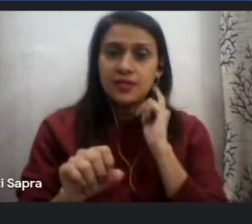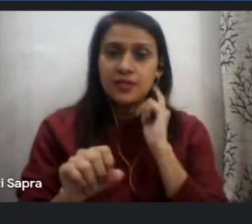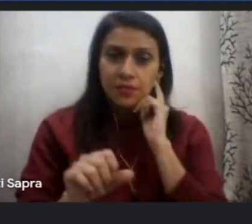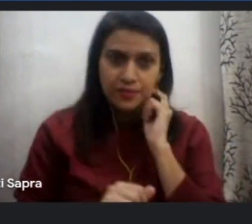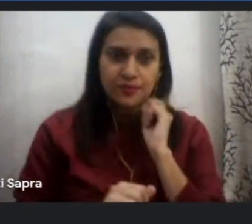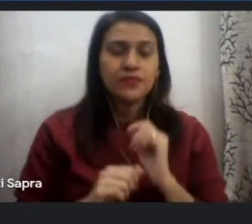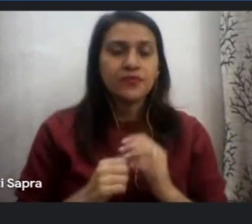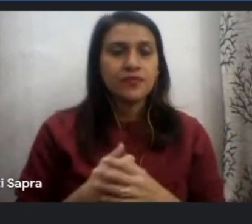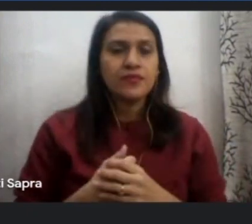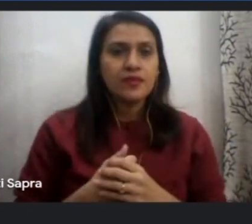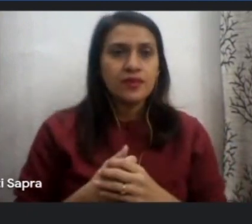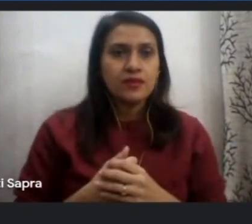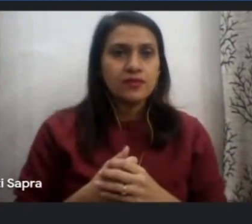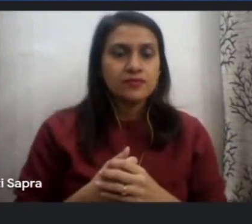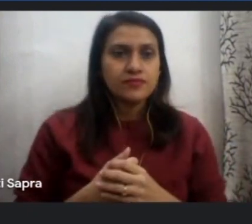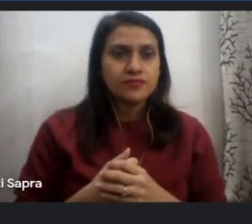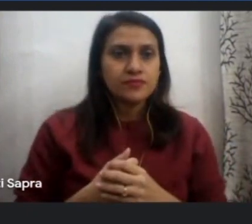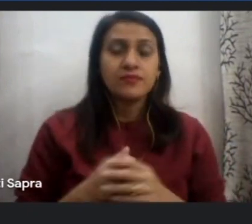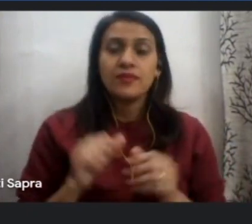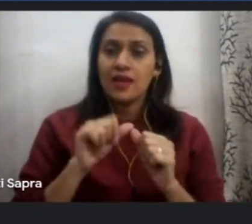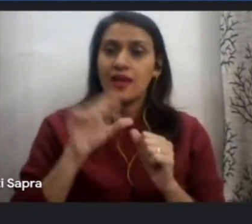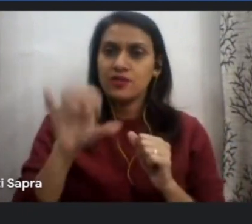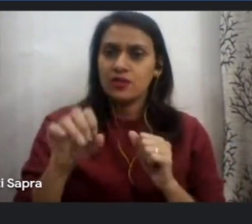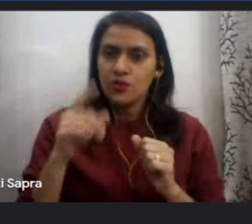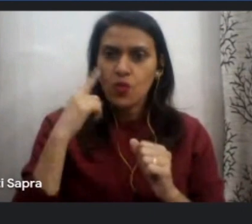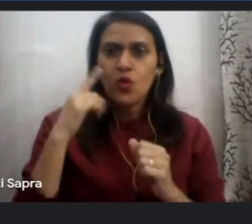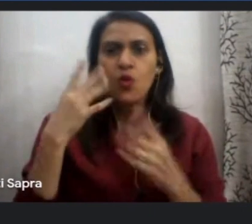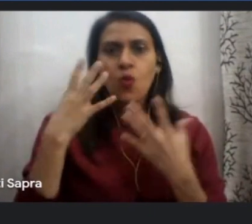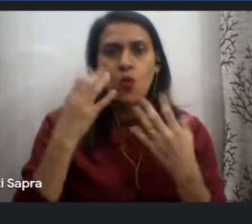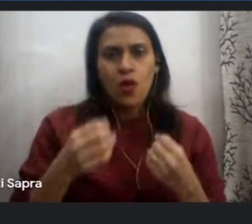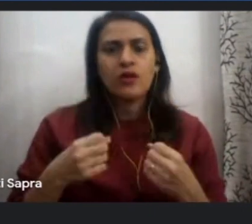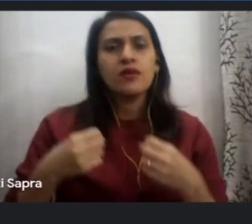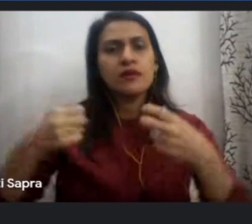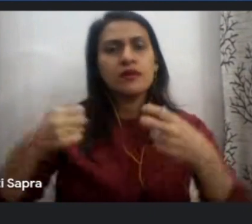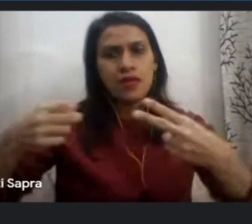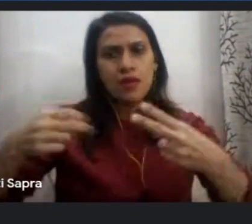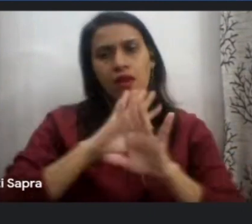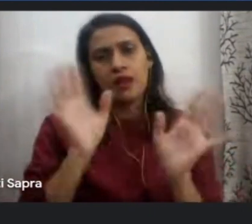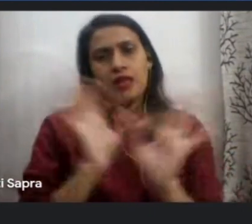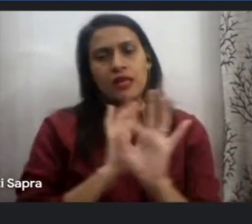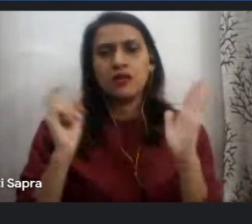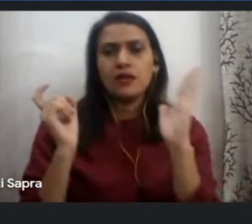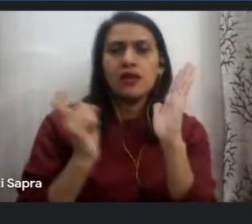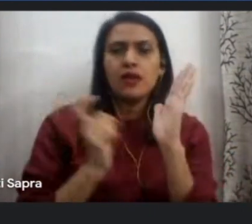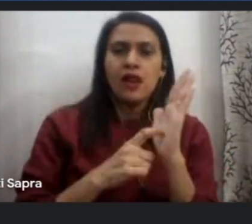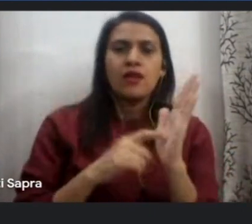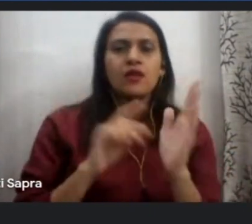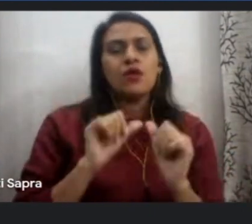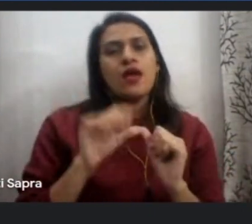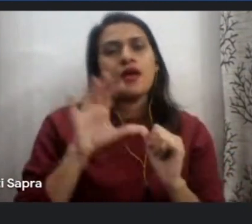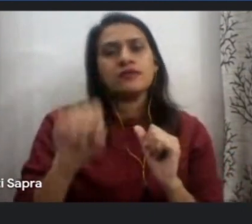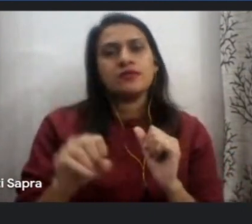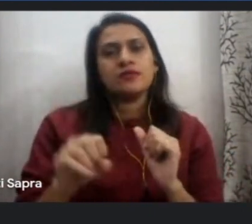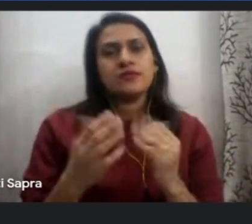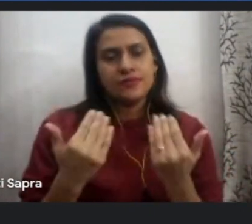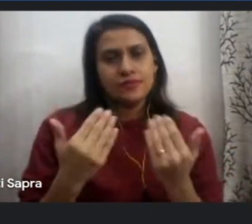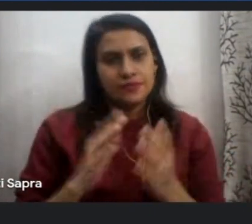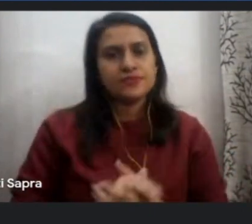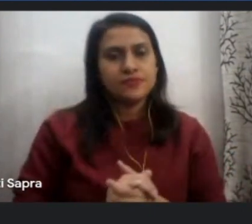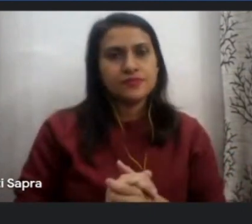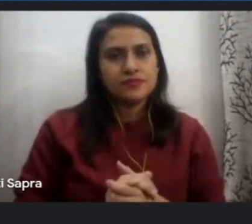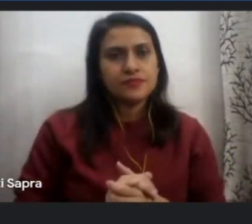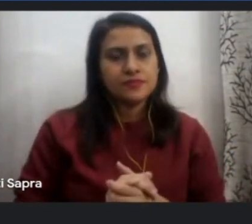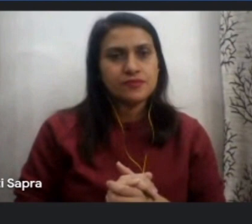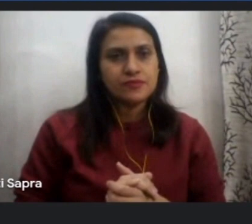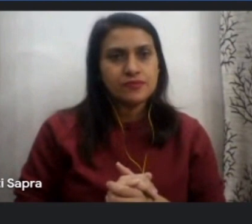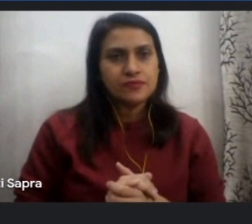language interpreters. You can turn on the closed captions for subtitles in case there's any difficulty with the accent. Wherever there are